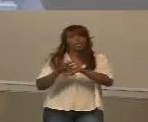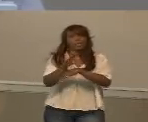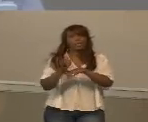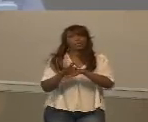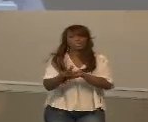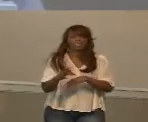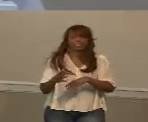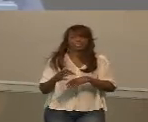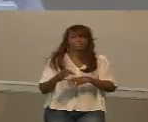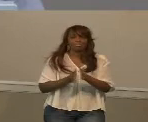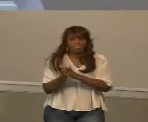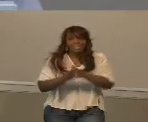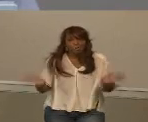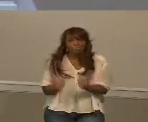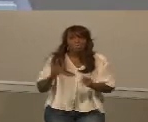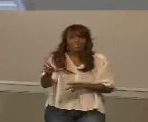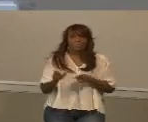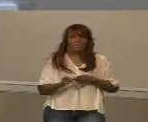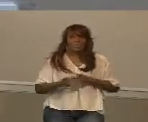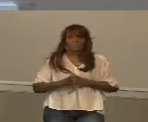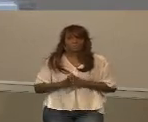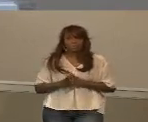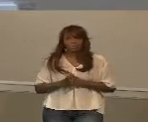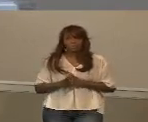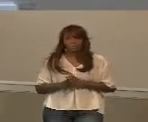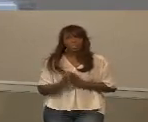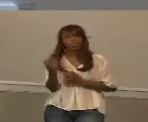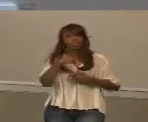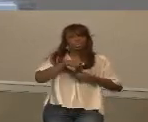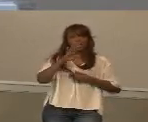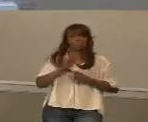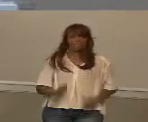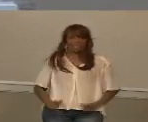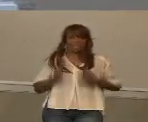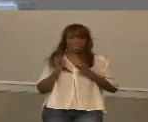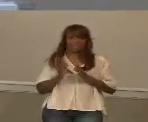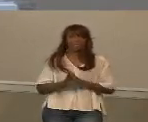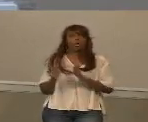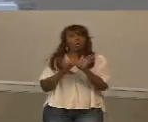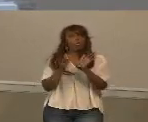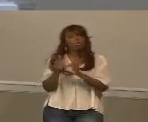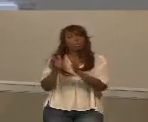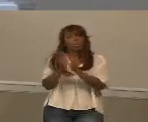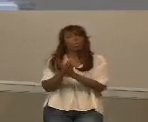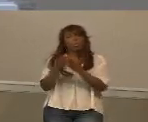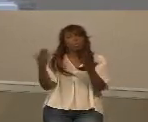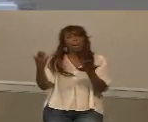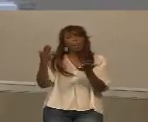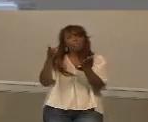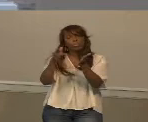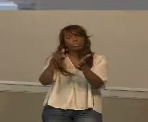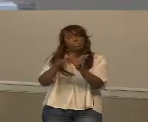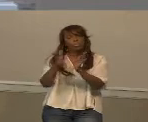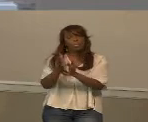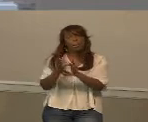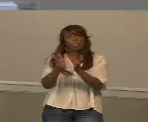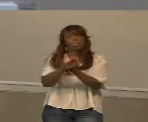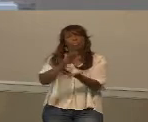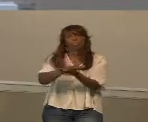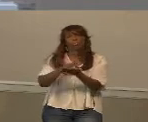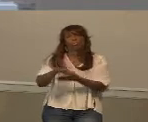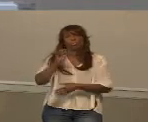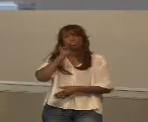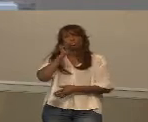to your life. Virtual Vacation Bible School will be held Monday, tomorrow, July